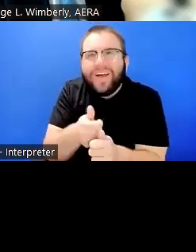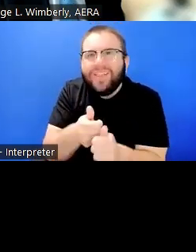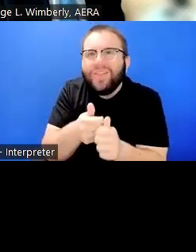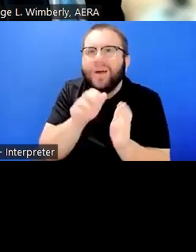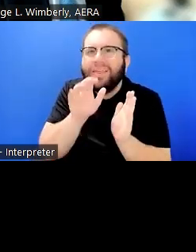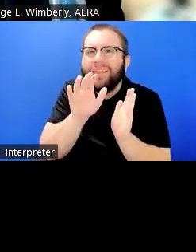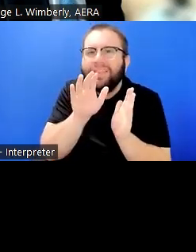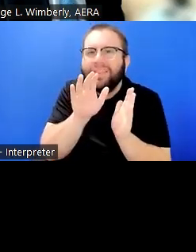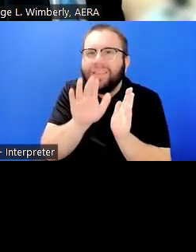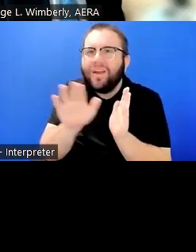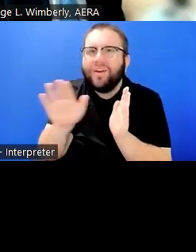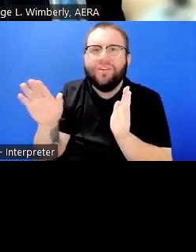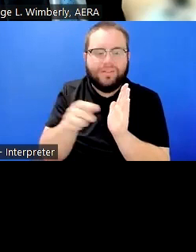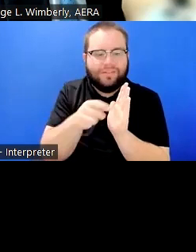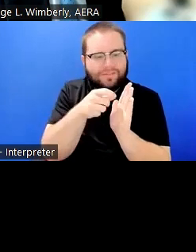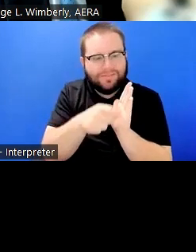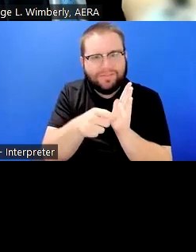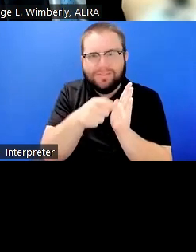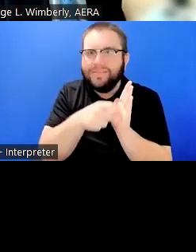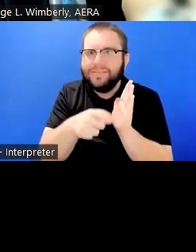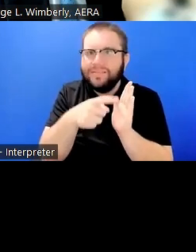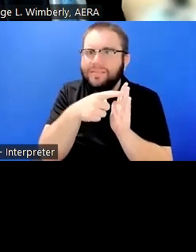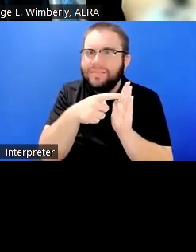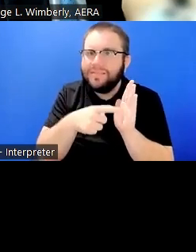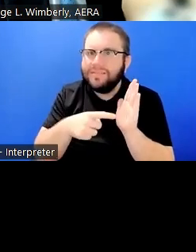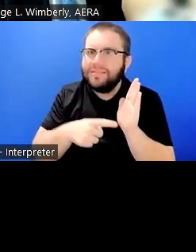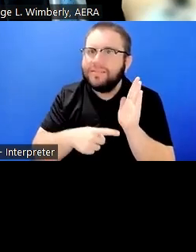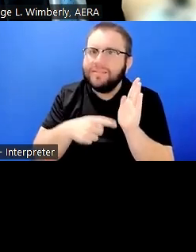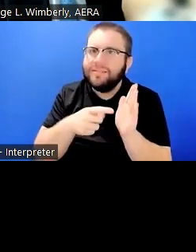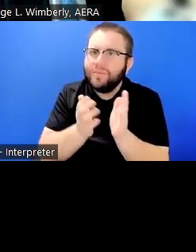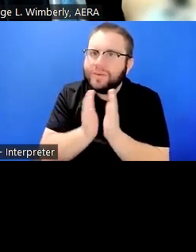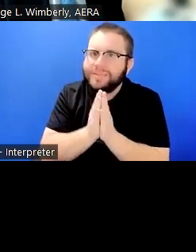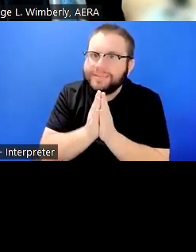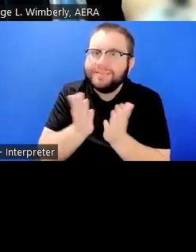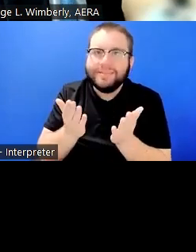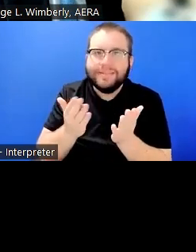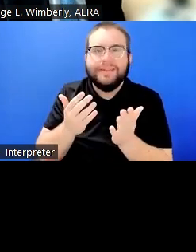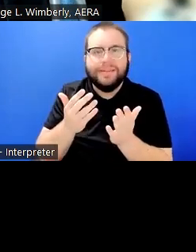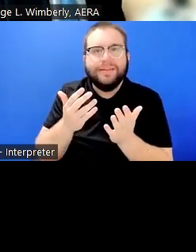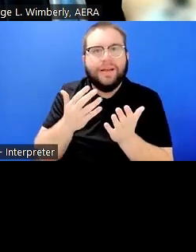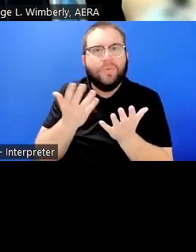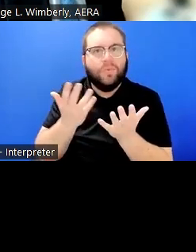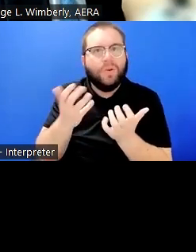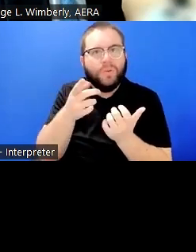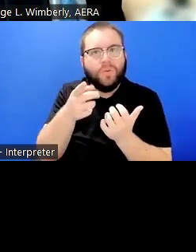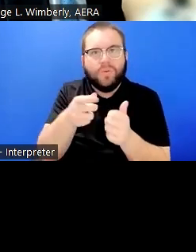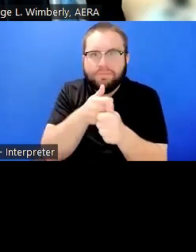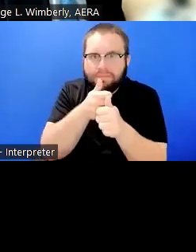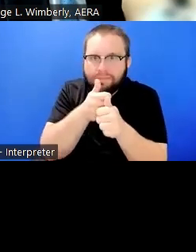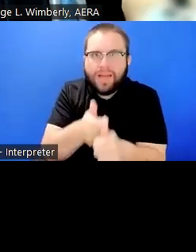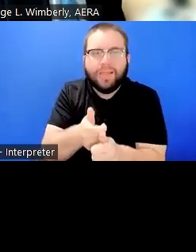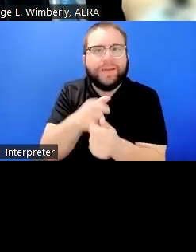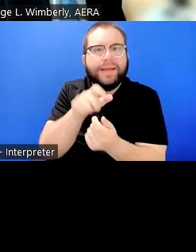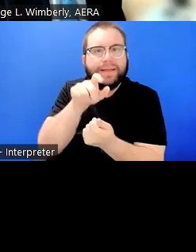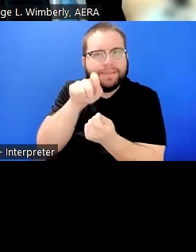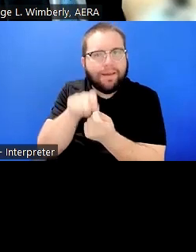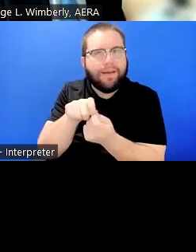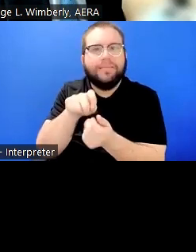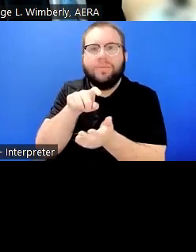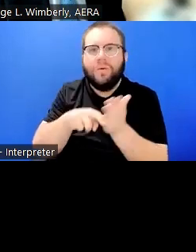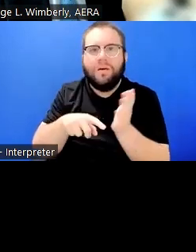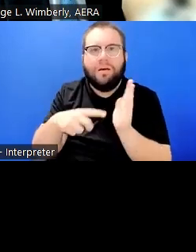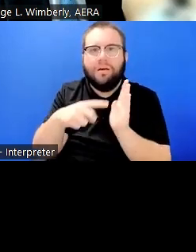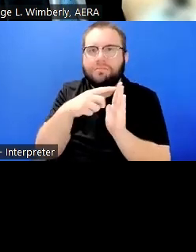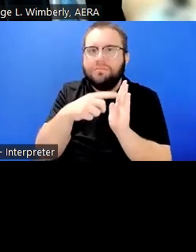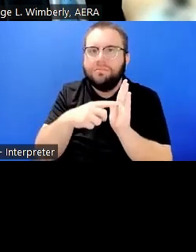guidelines out, and you have the call that you follow exactly as to what's asked,